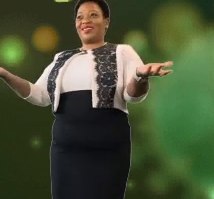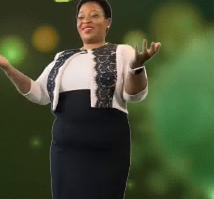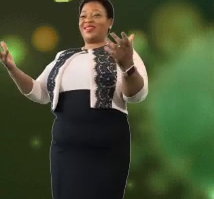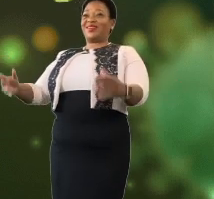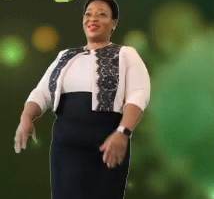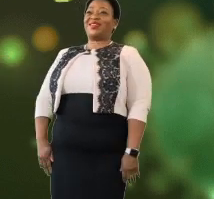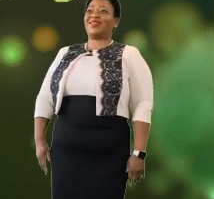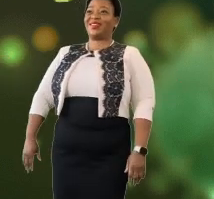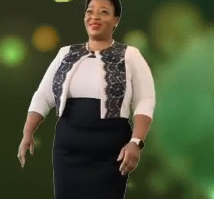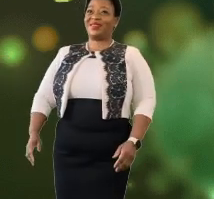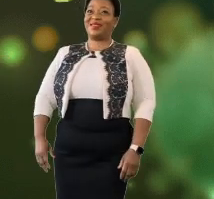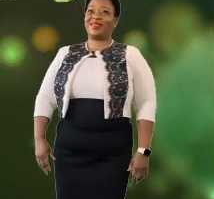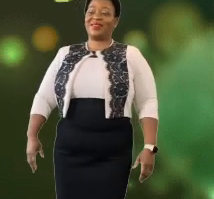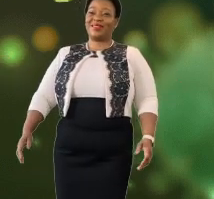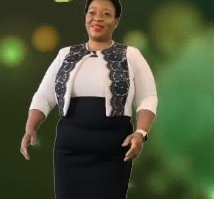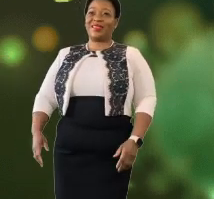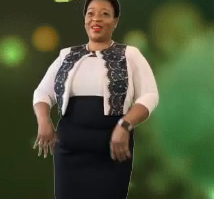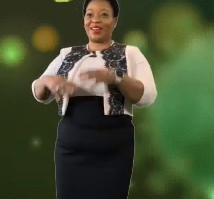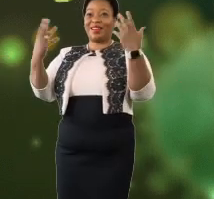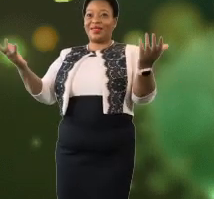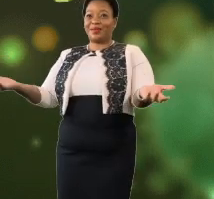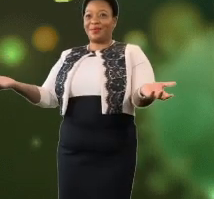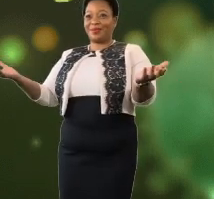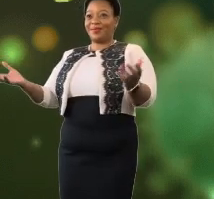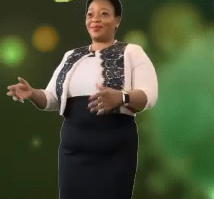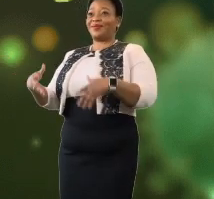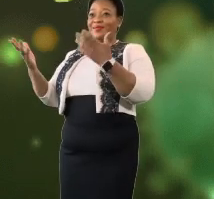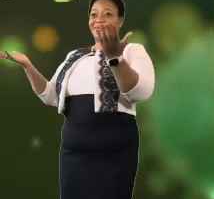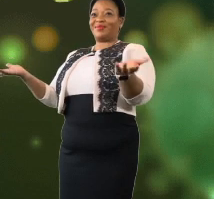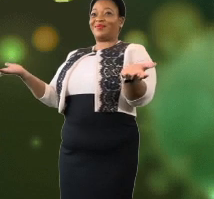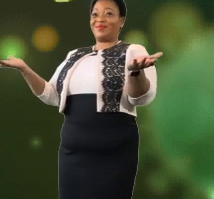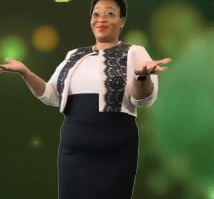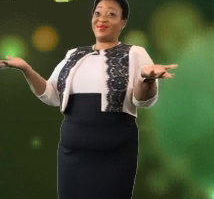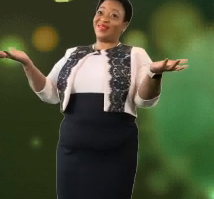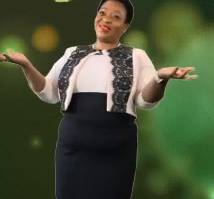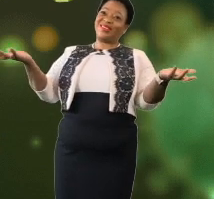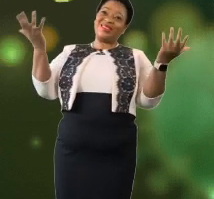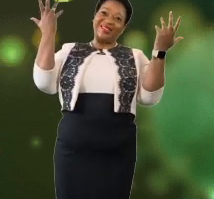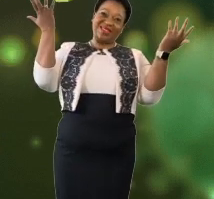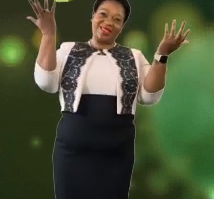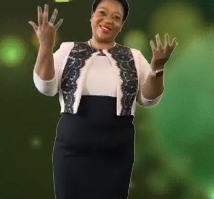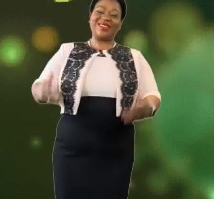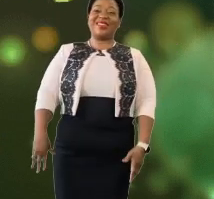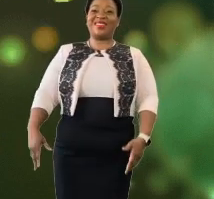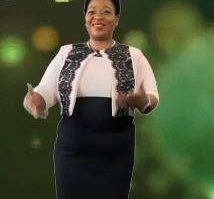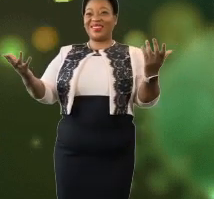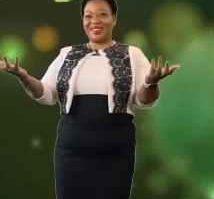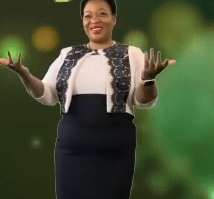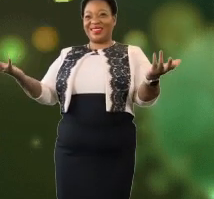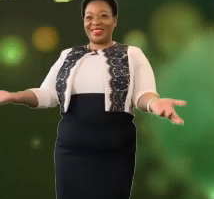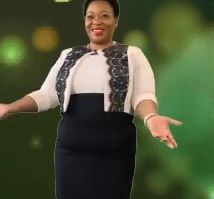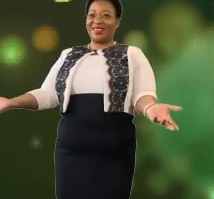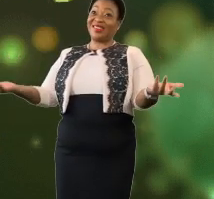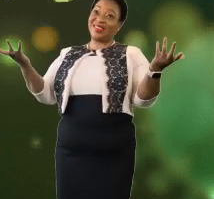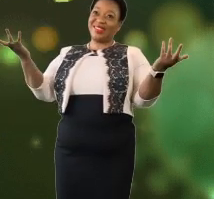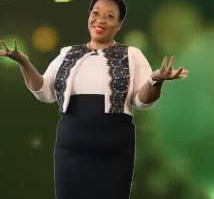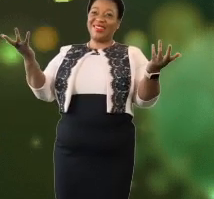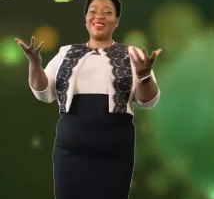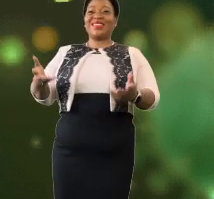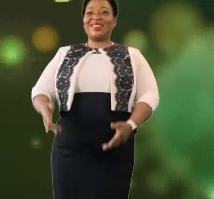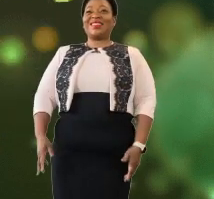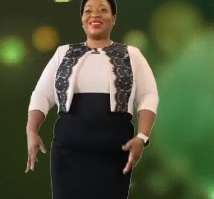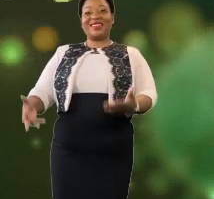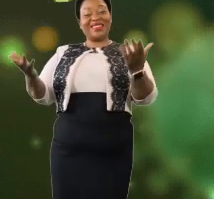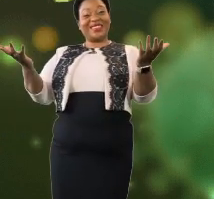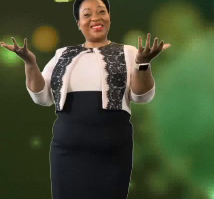least the provincial treasury. We will not be able to move with issues on supply chain management and procurement policies if we don't have